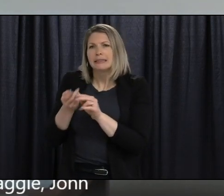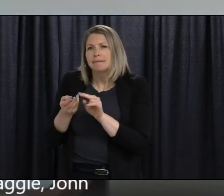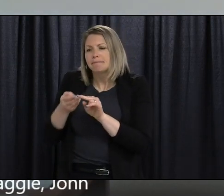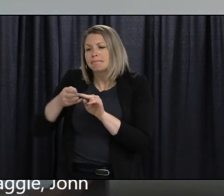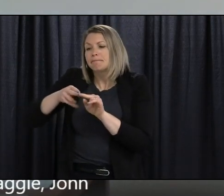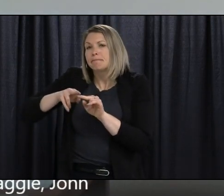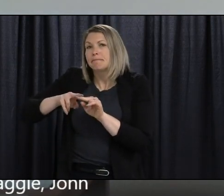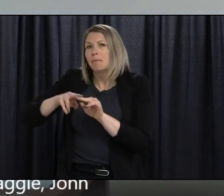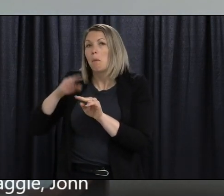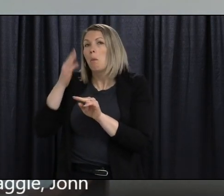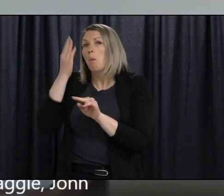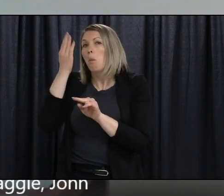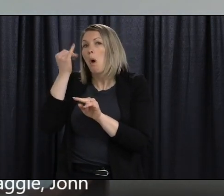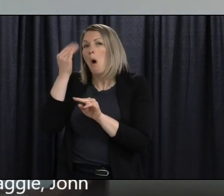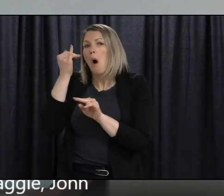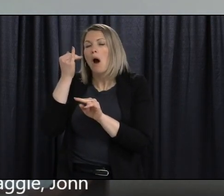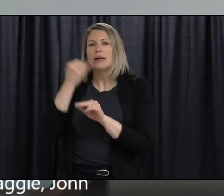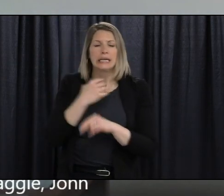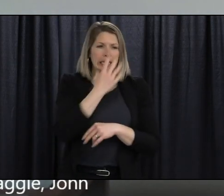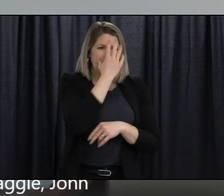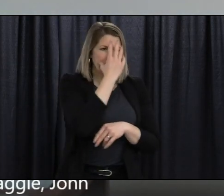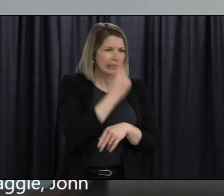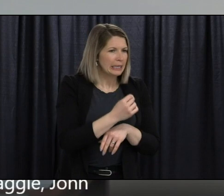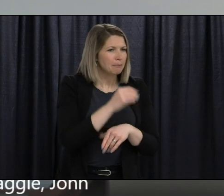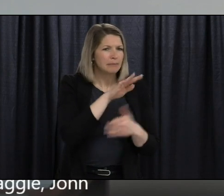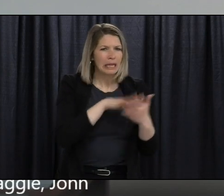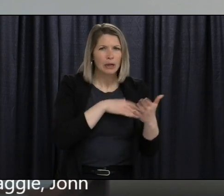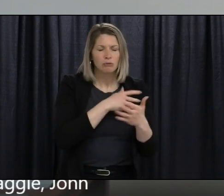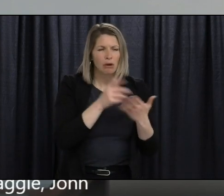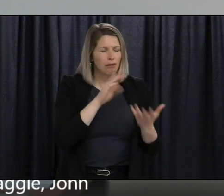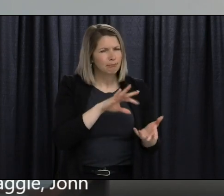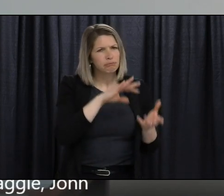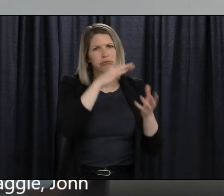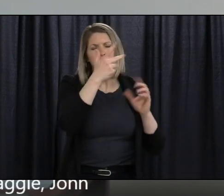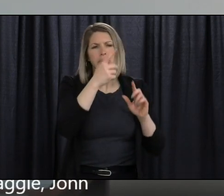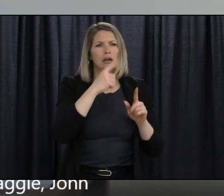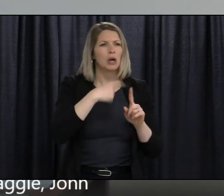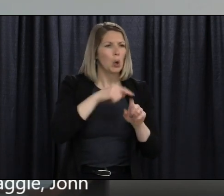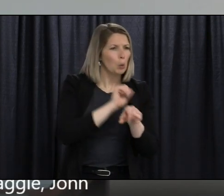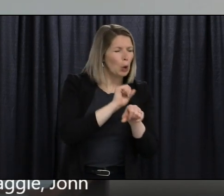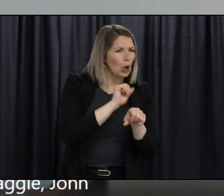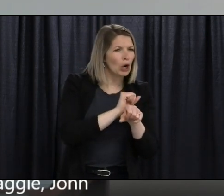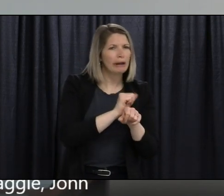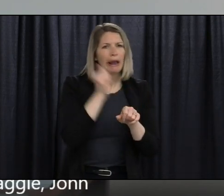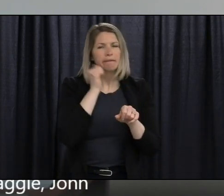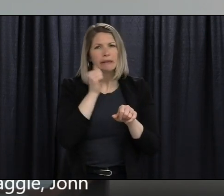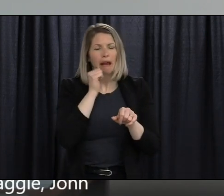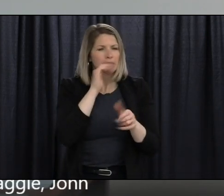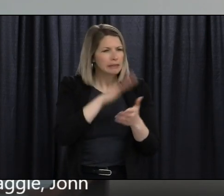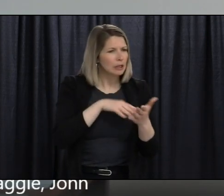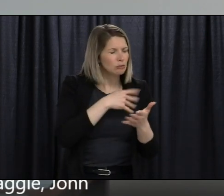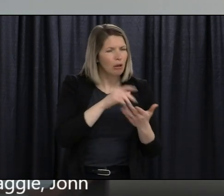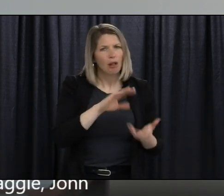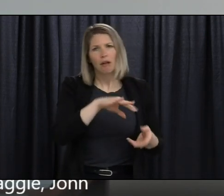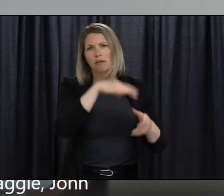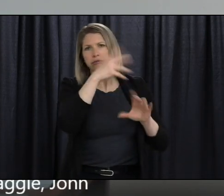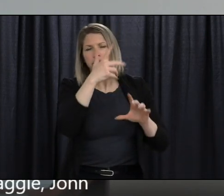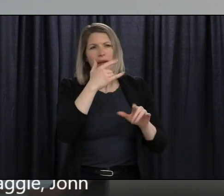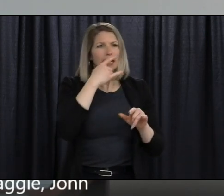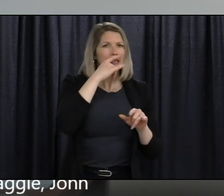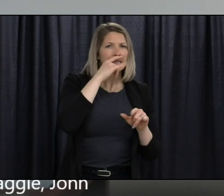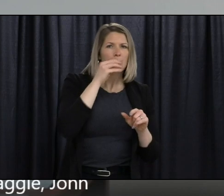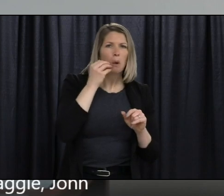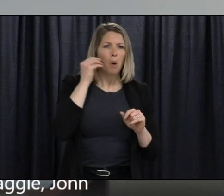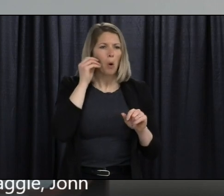lack of sleeping, a lack of access to some of the more customary support services that have been